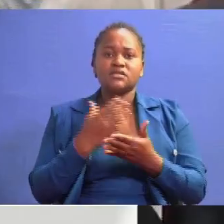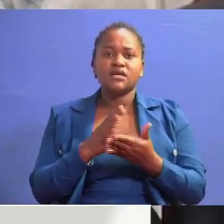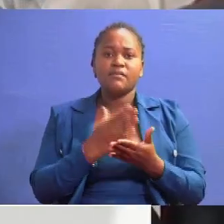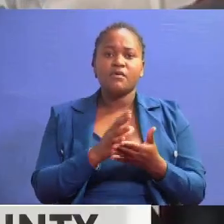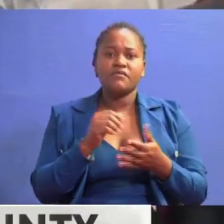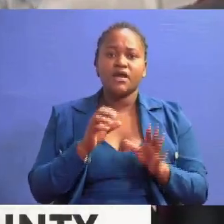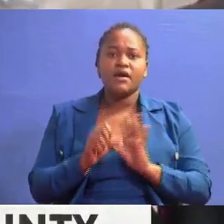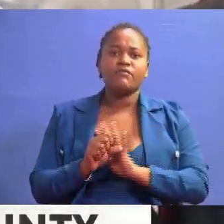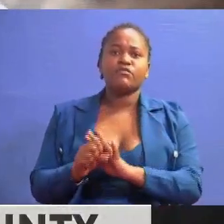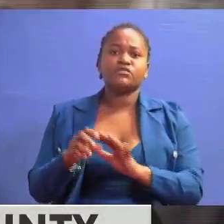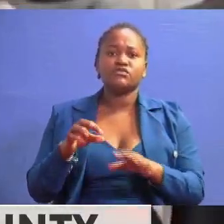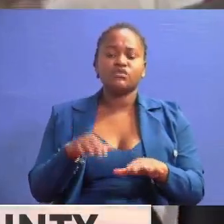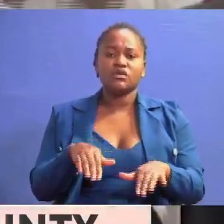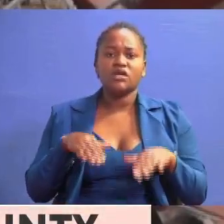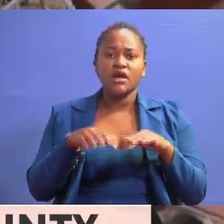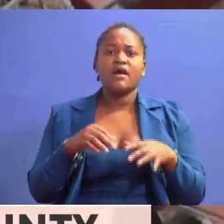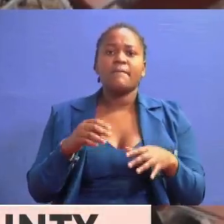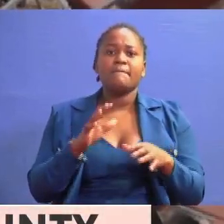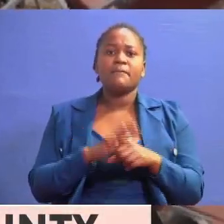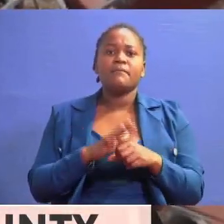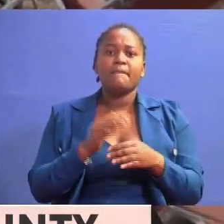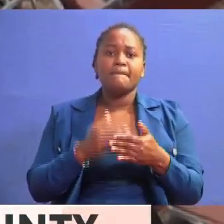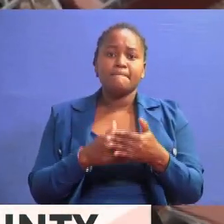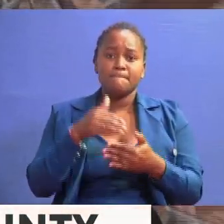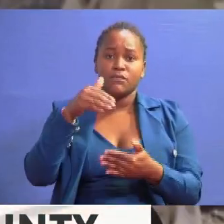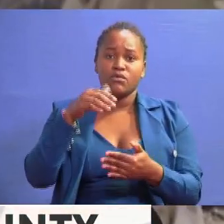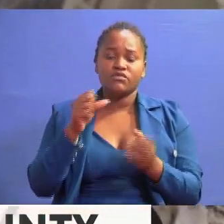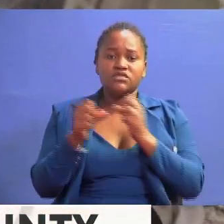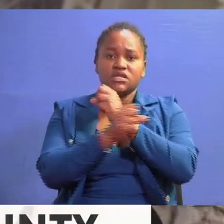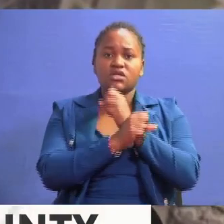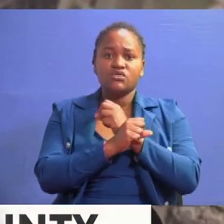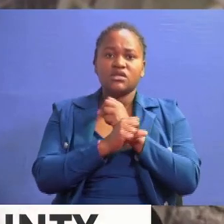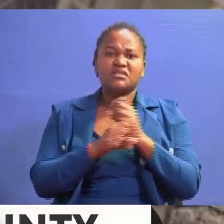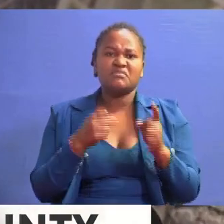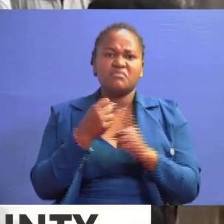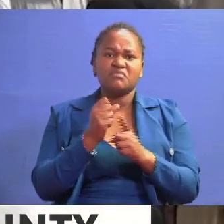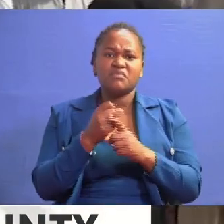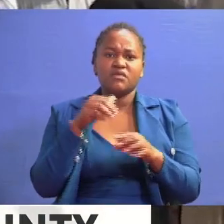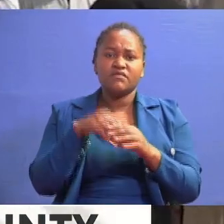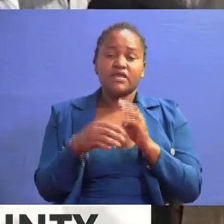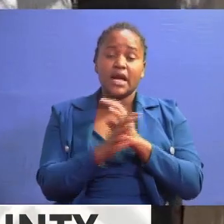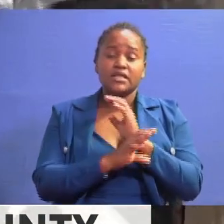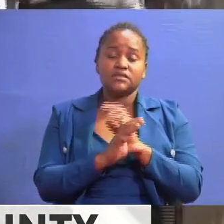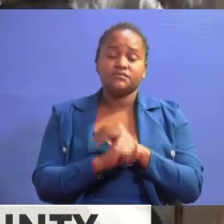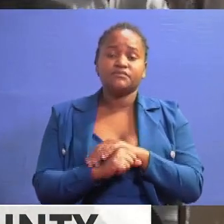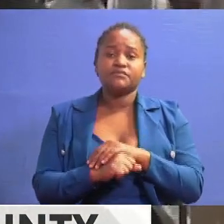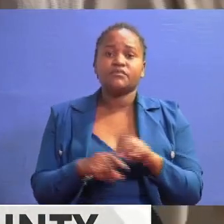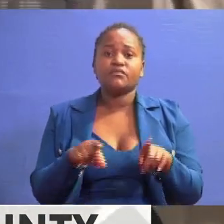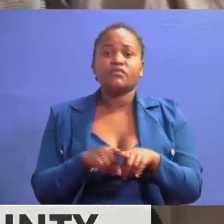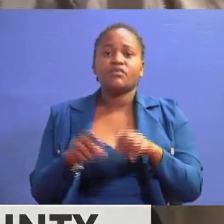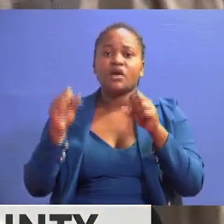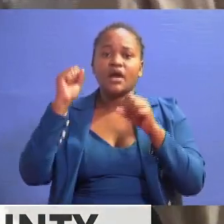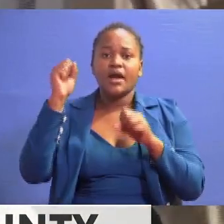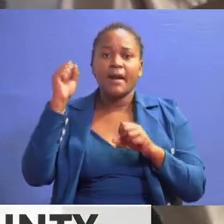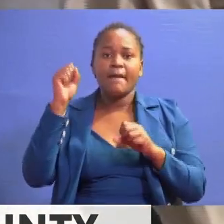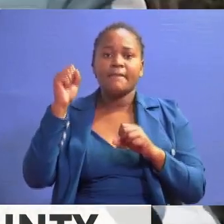politicians are pushing to delay the polls a few months more, citing security threats and a harsh winter in parts of the country. The campaign season also